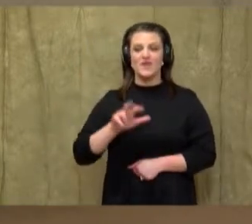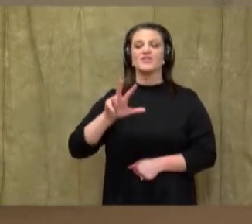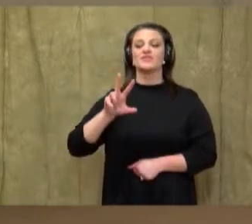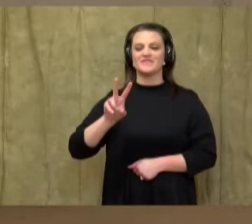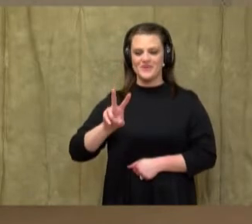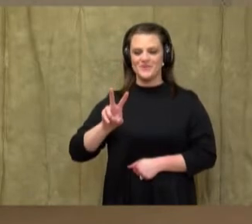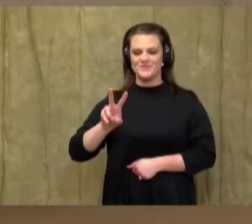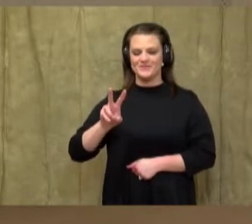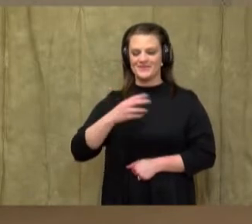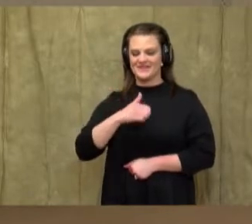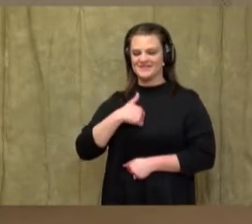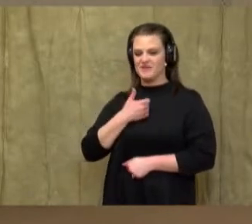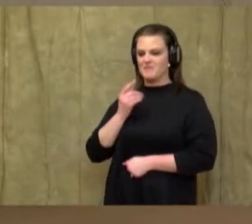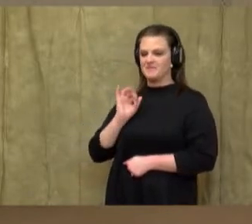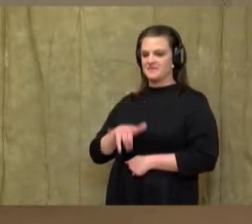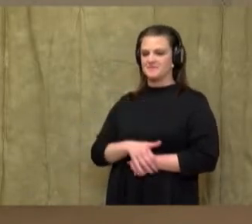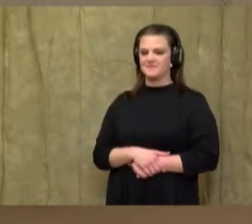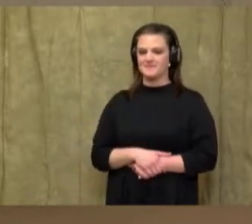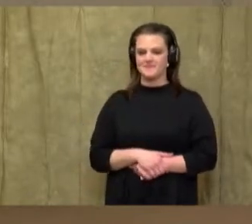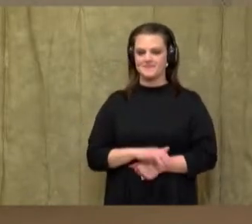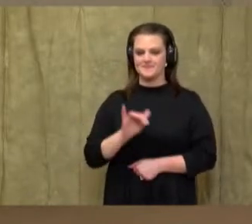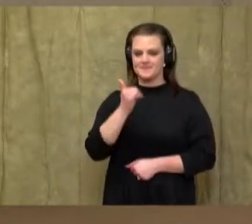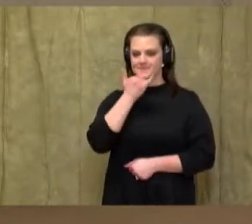32. Sorry about that. Whoops.